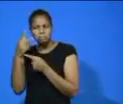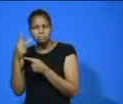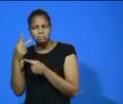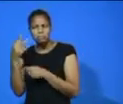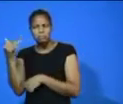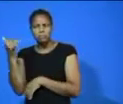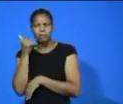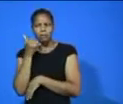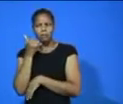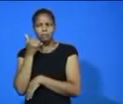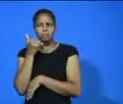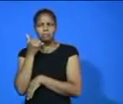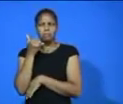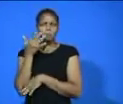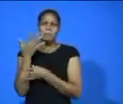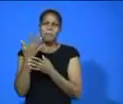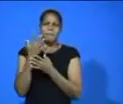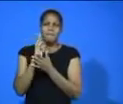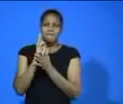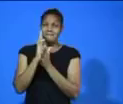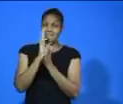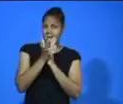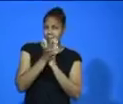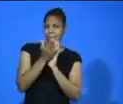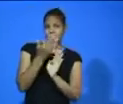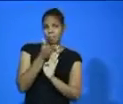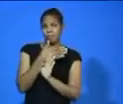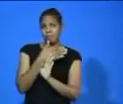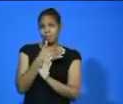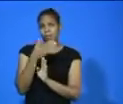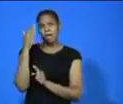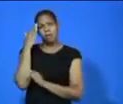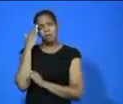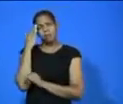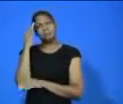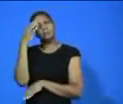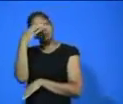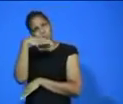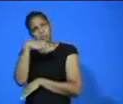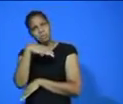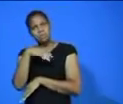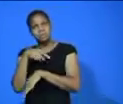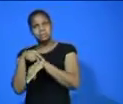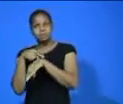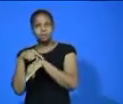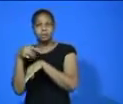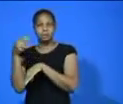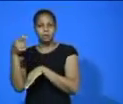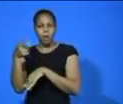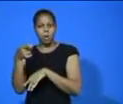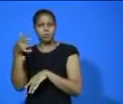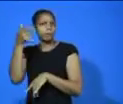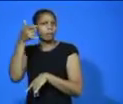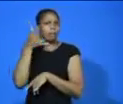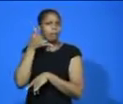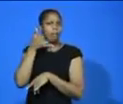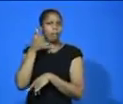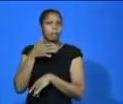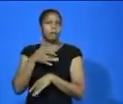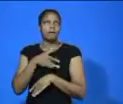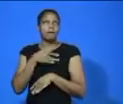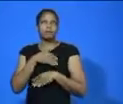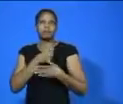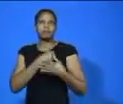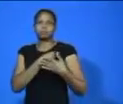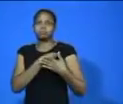point she was calling just about 5 minutes ago, I knew it was a strange time to call. And my heart raced,